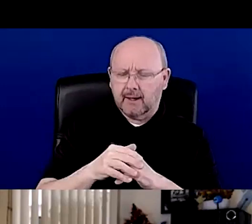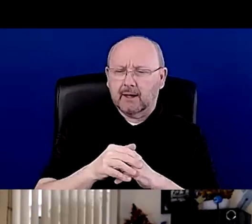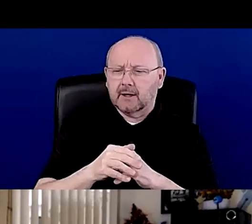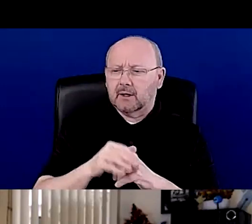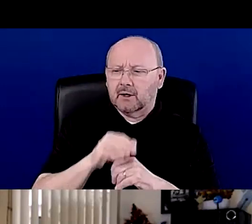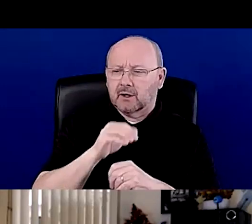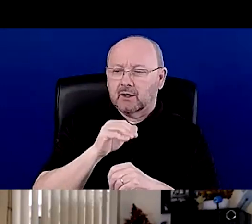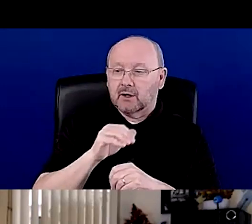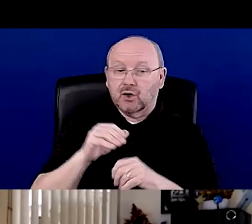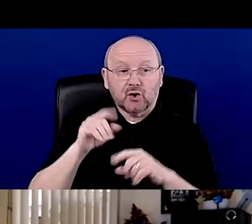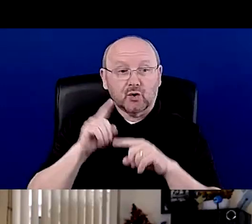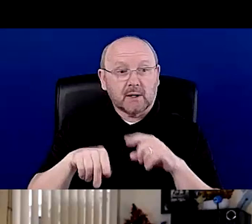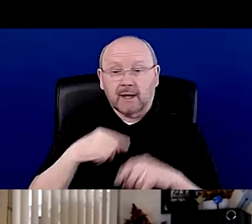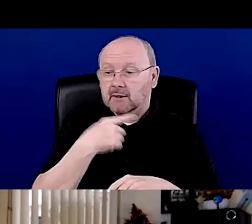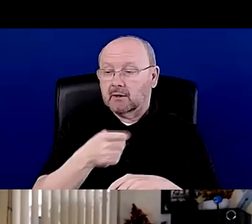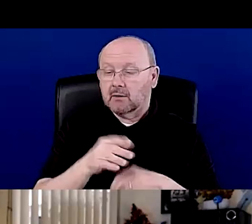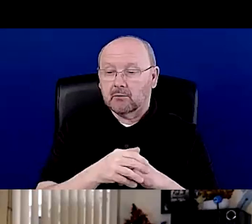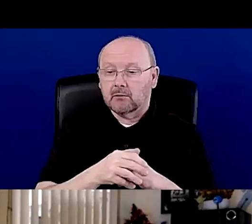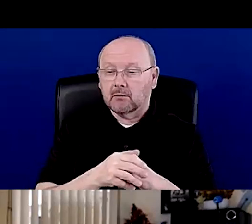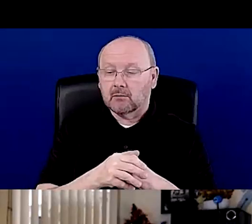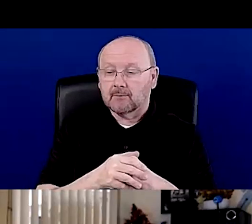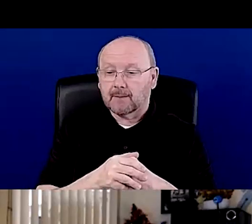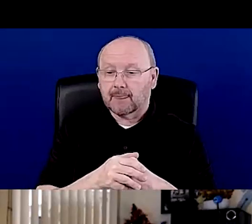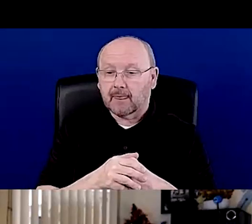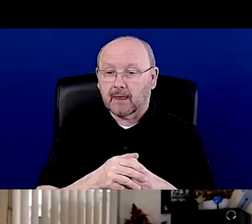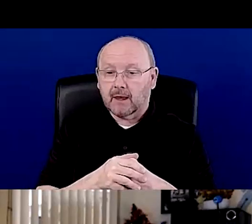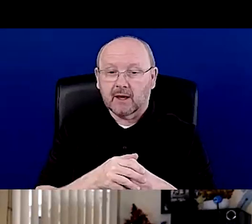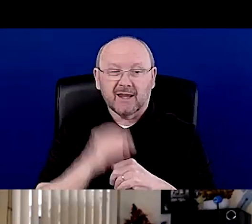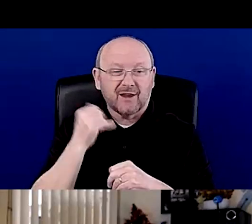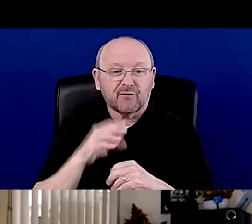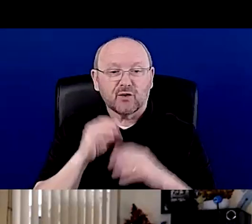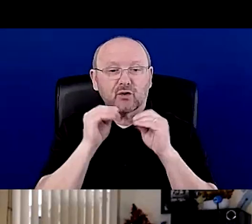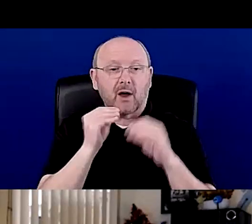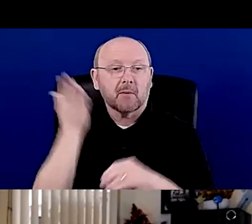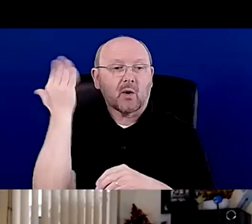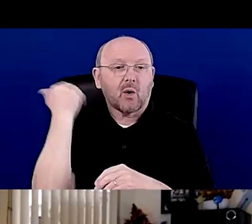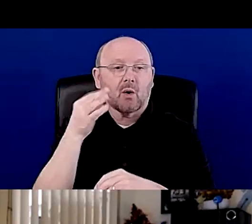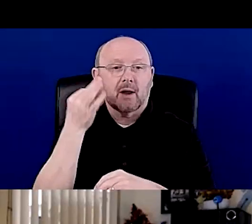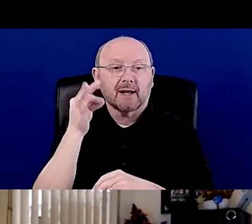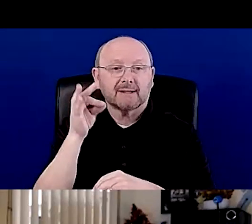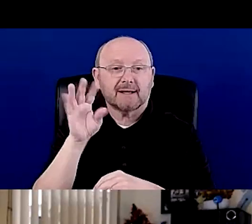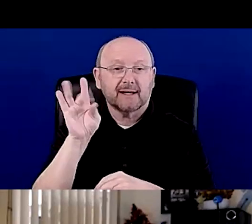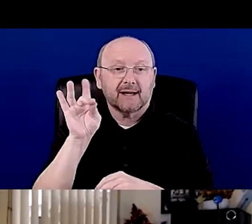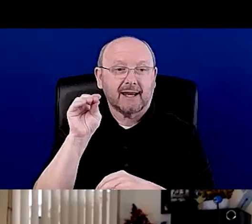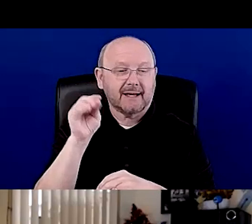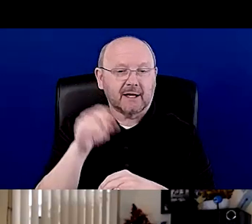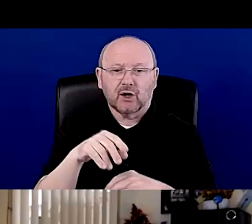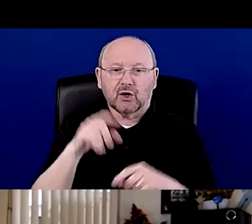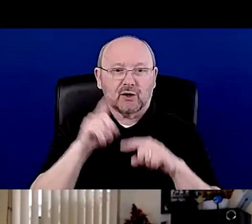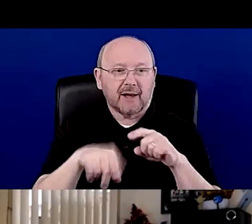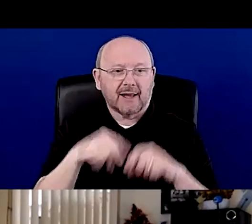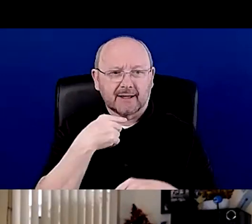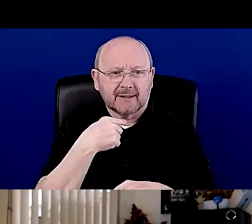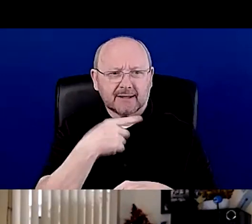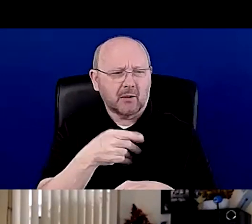tell them to not, if you were a math instructor in the 1980s, you're not going to tell them you cannot buy a graphing calculator and use it at home. They